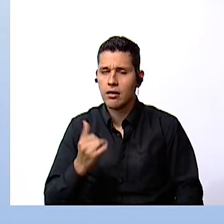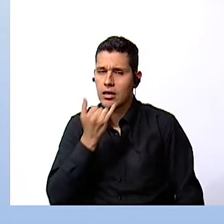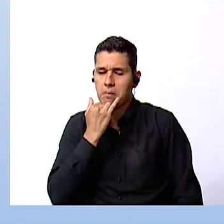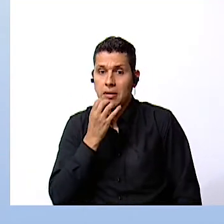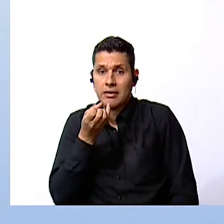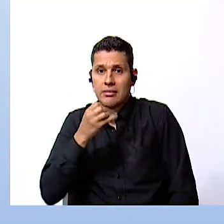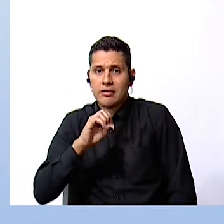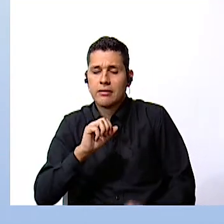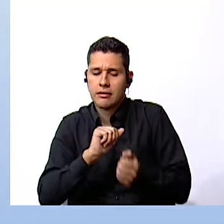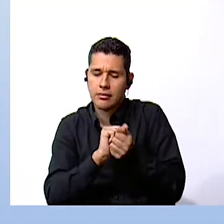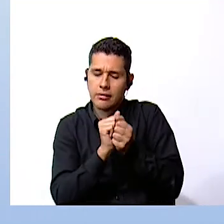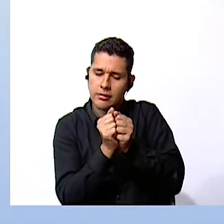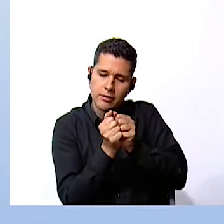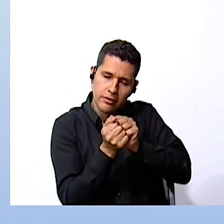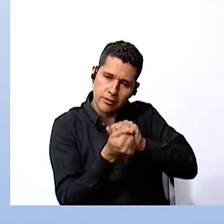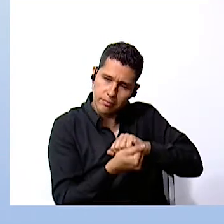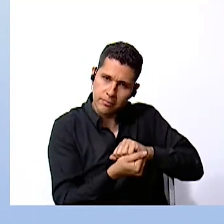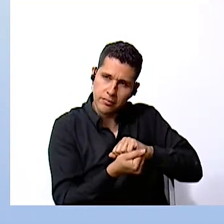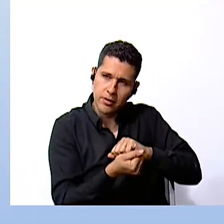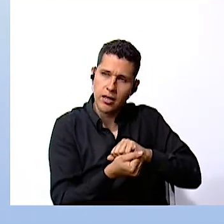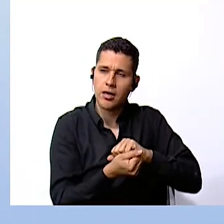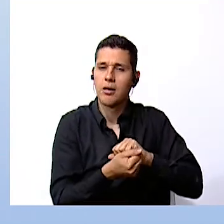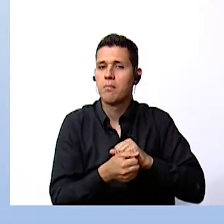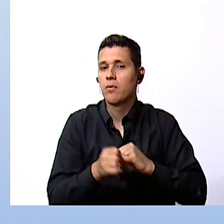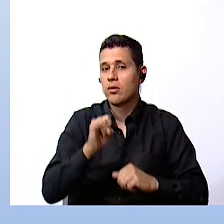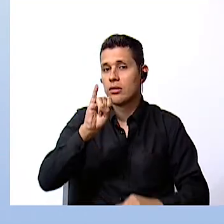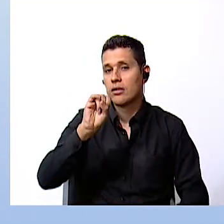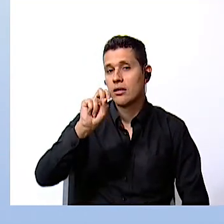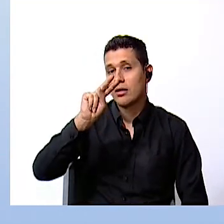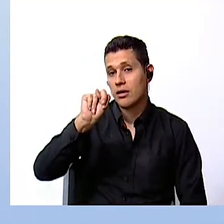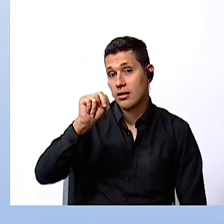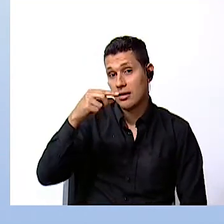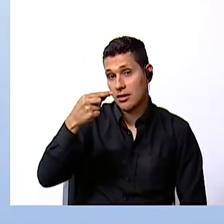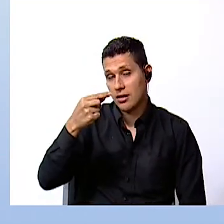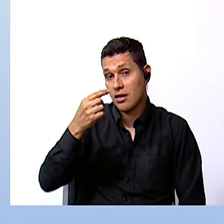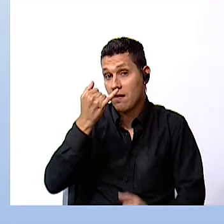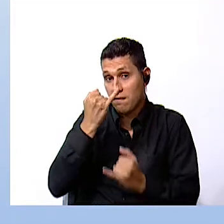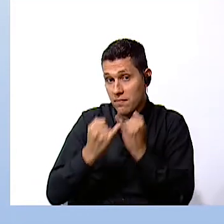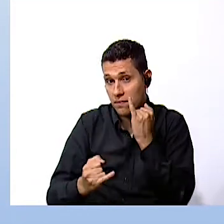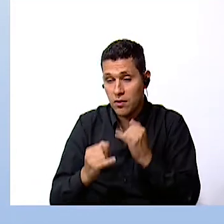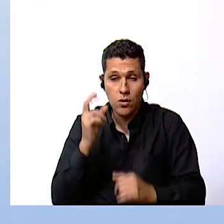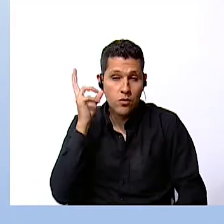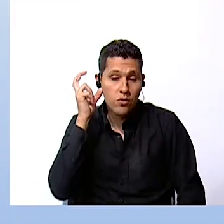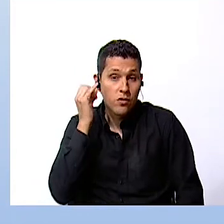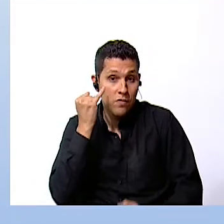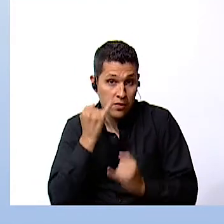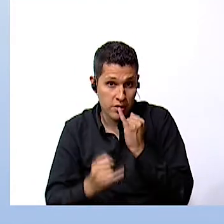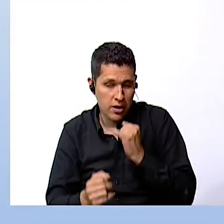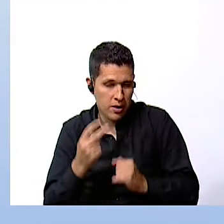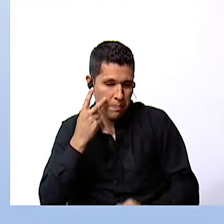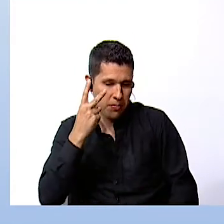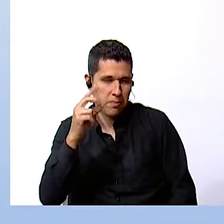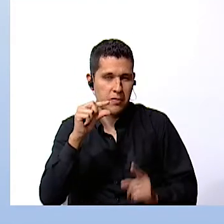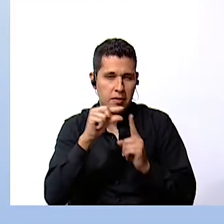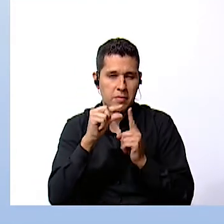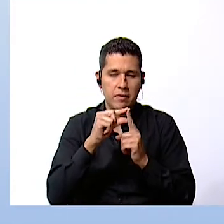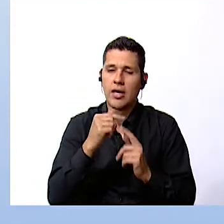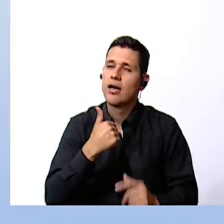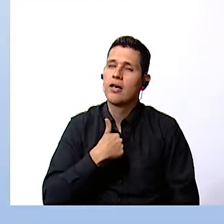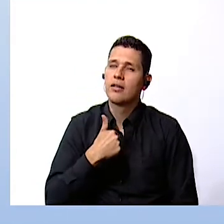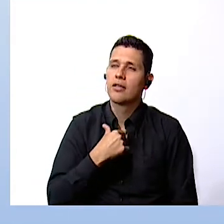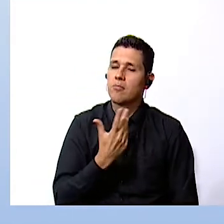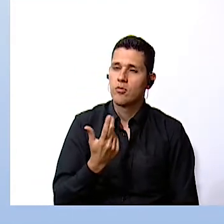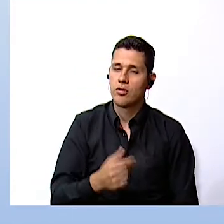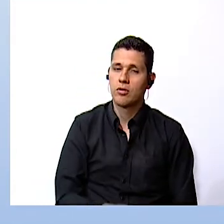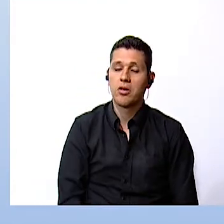final sound for the ING final sound? Okay, let's see the words. We have, for